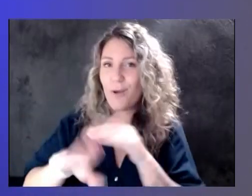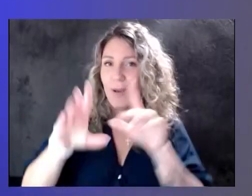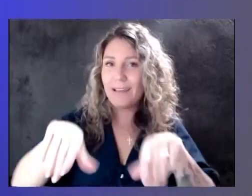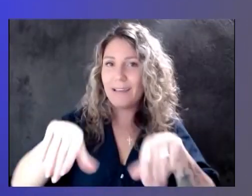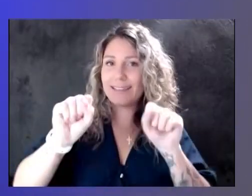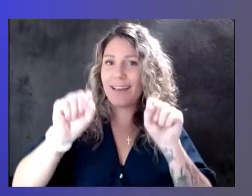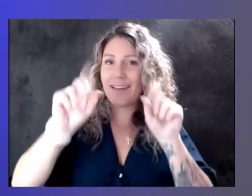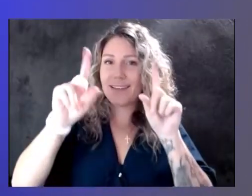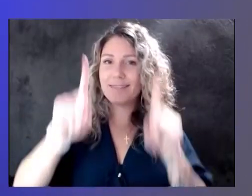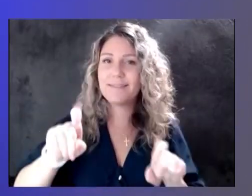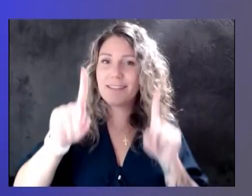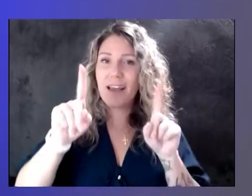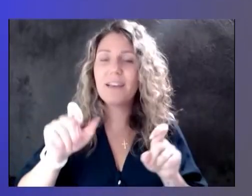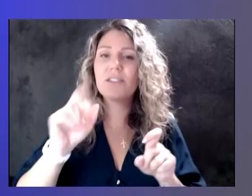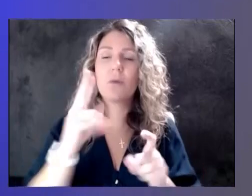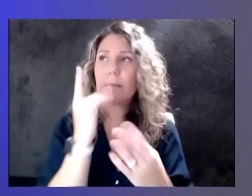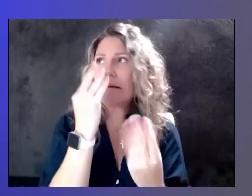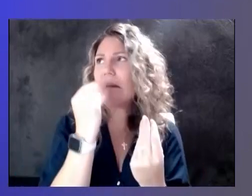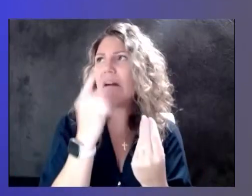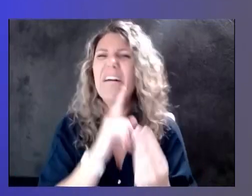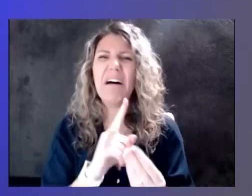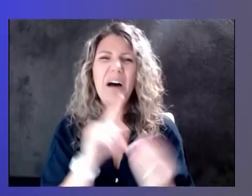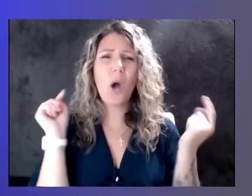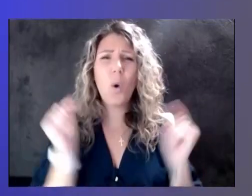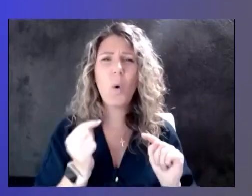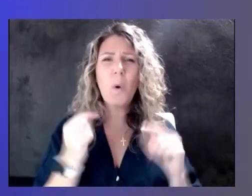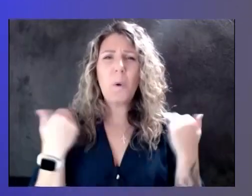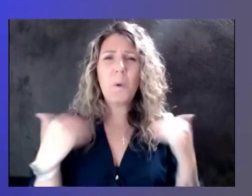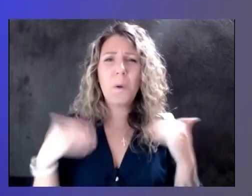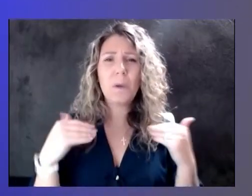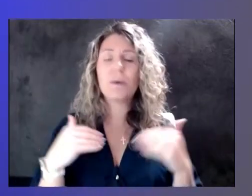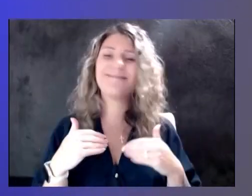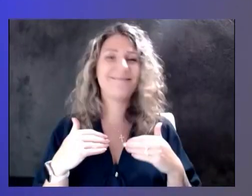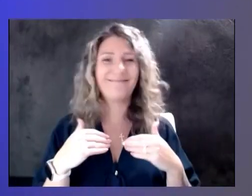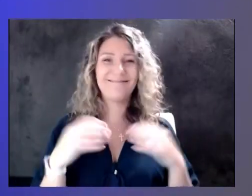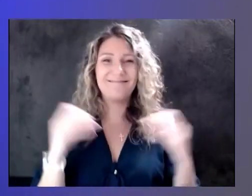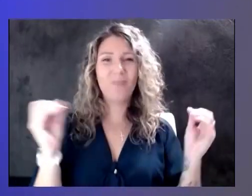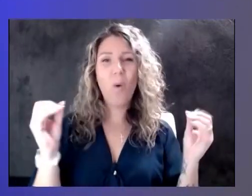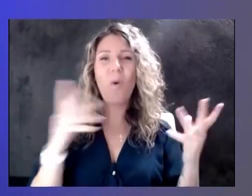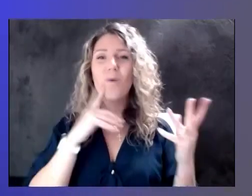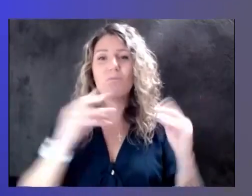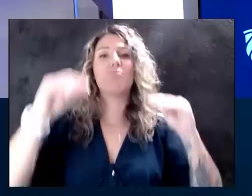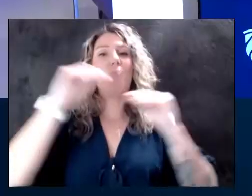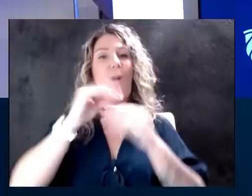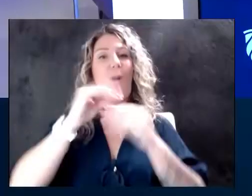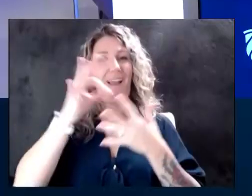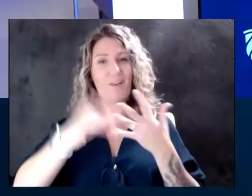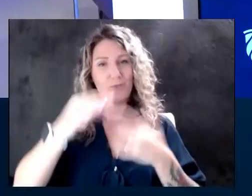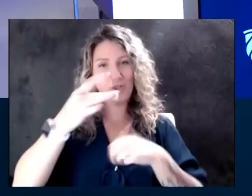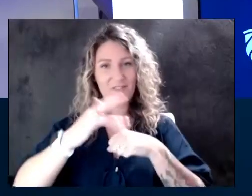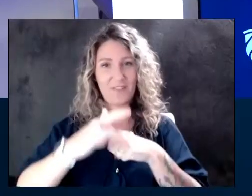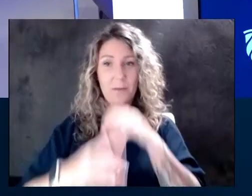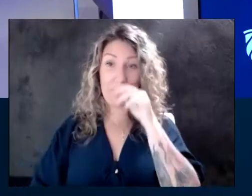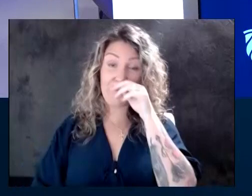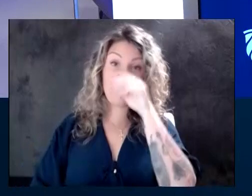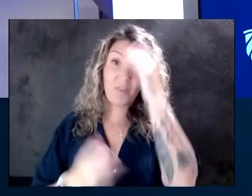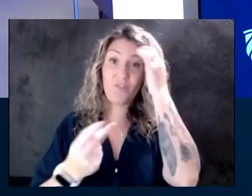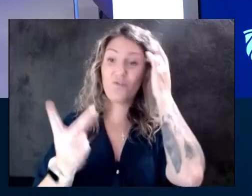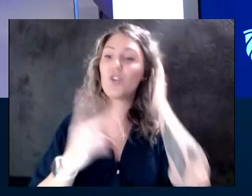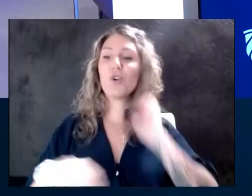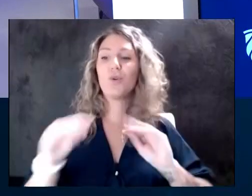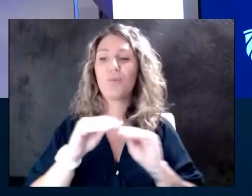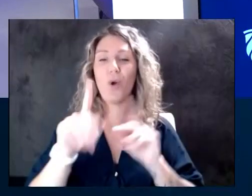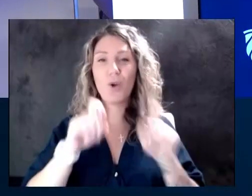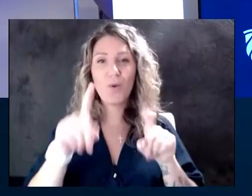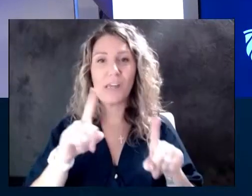think that it's going to be really painful. We have some options available for them. So. Couple more questions, because I know your